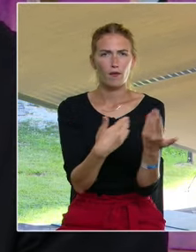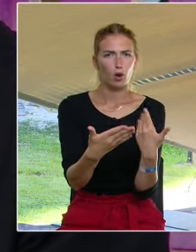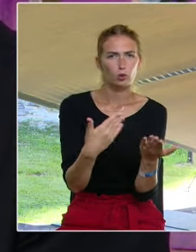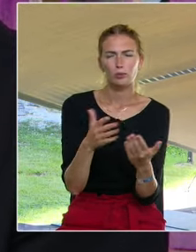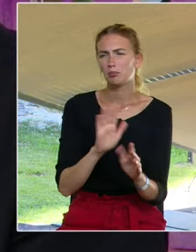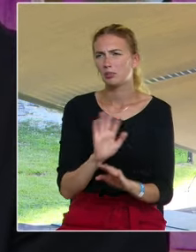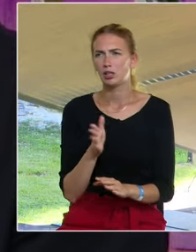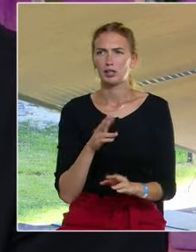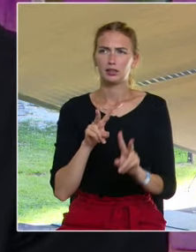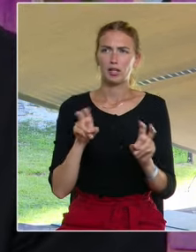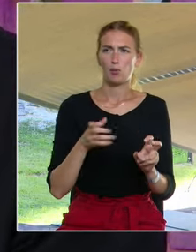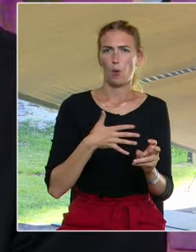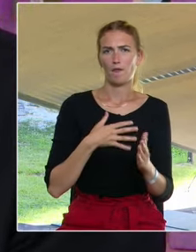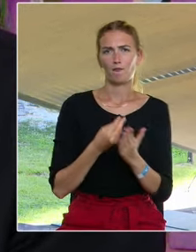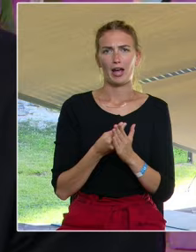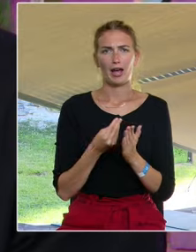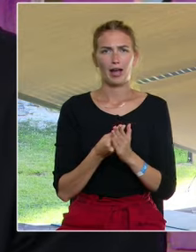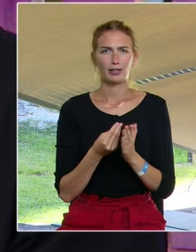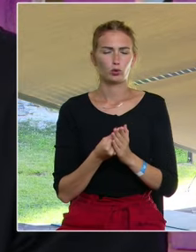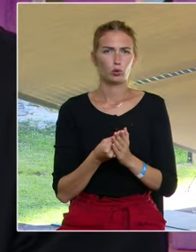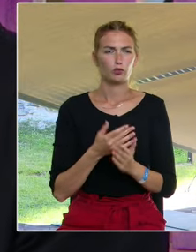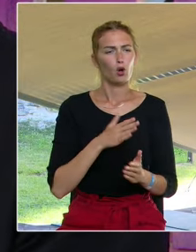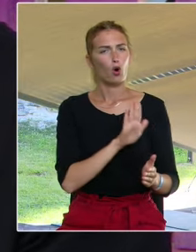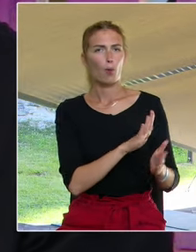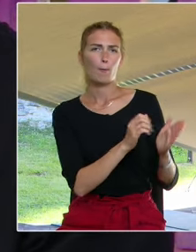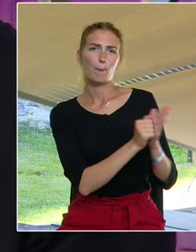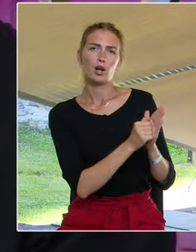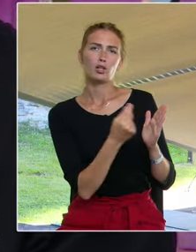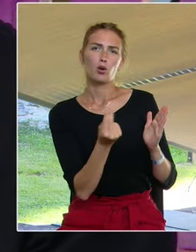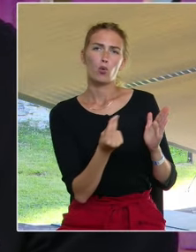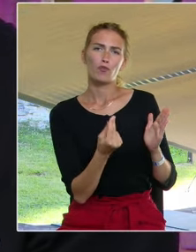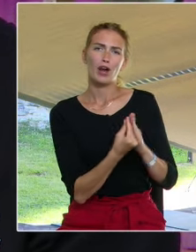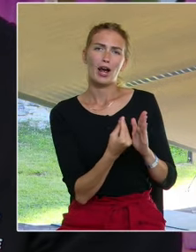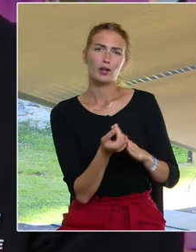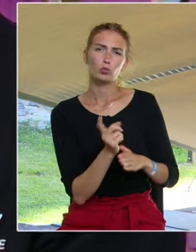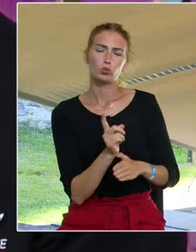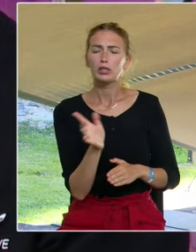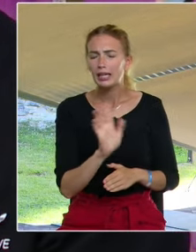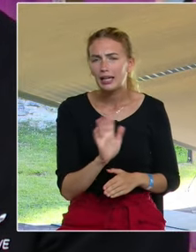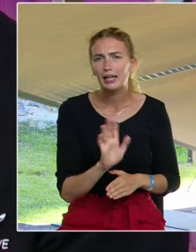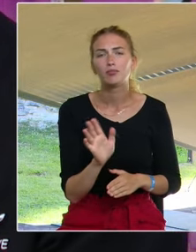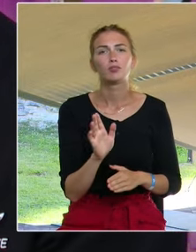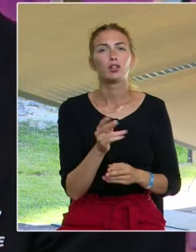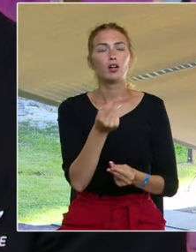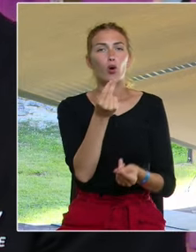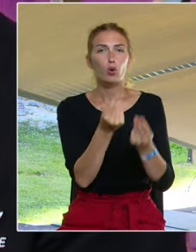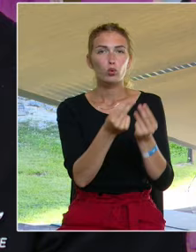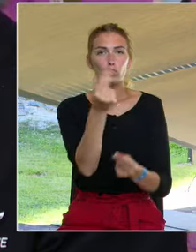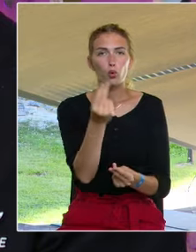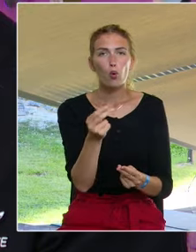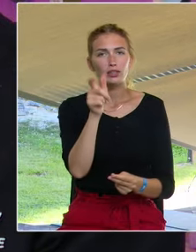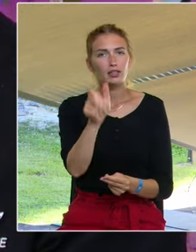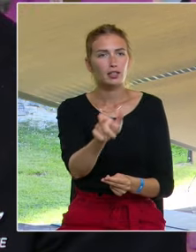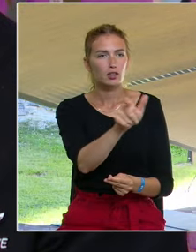worth or speculating on the value at all, but gallery artists who are represented by real